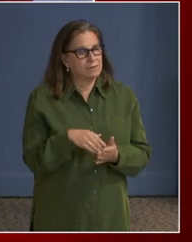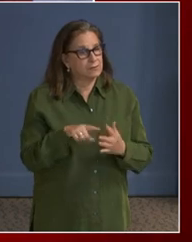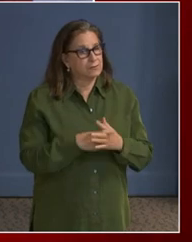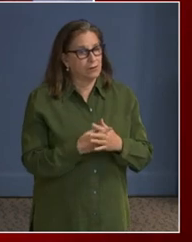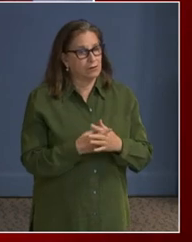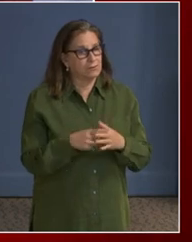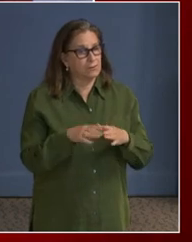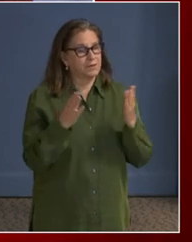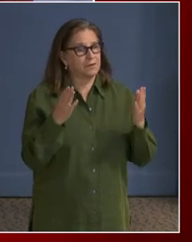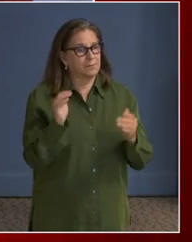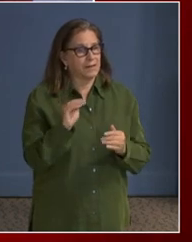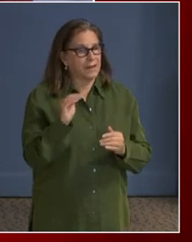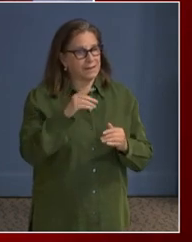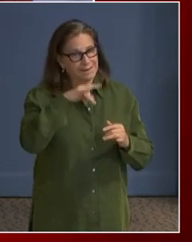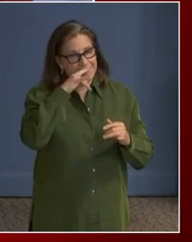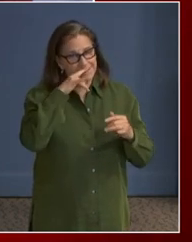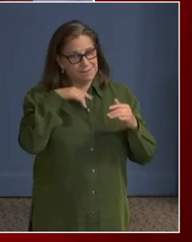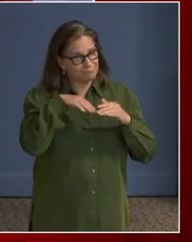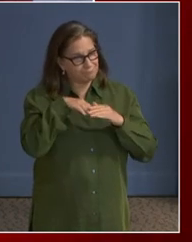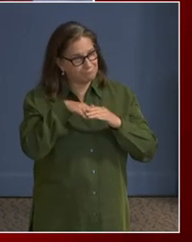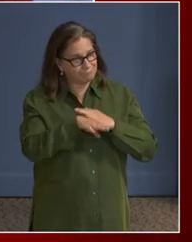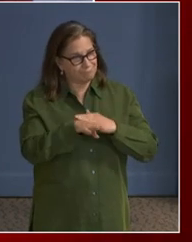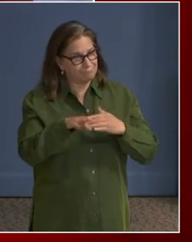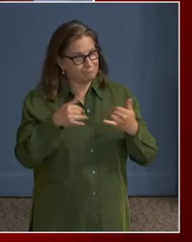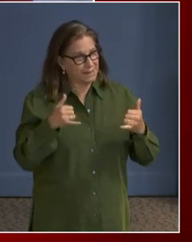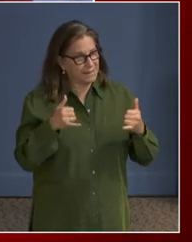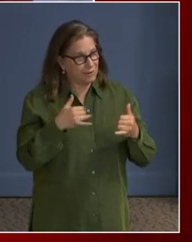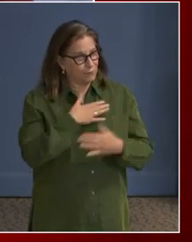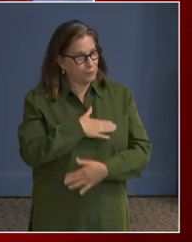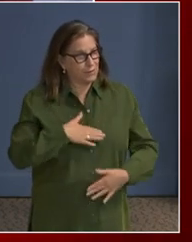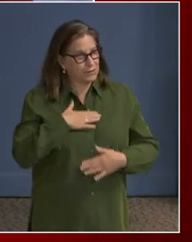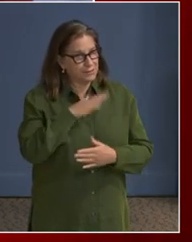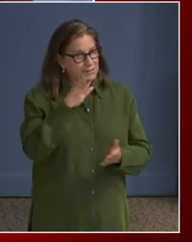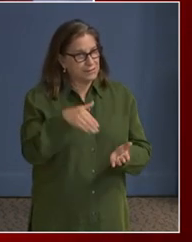going to be coming into the recs. Is that still on schedule?